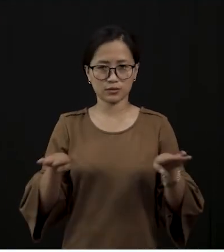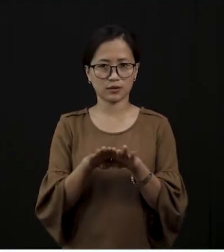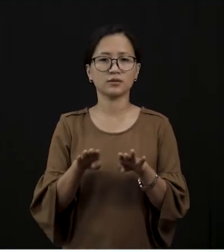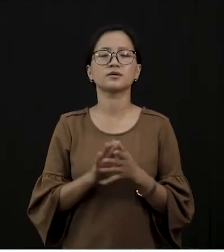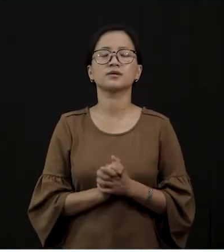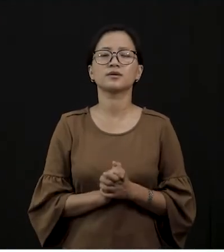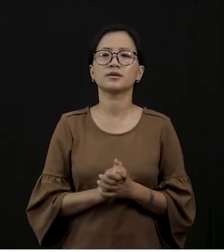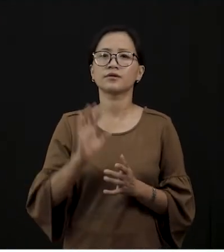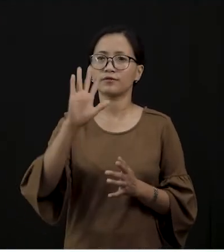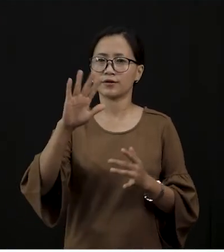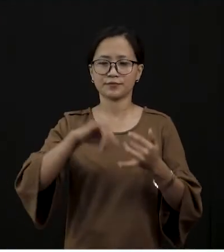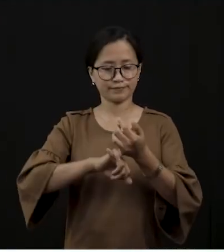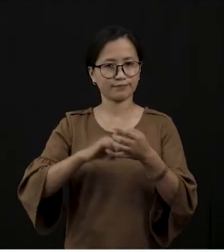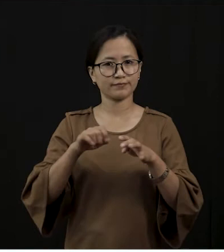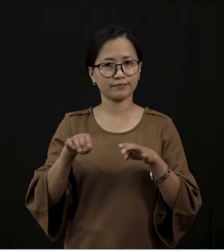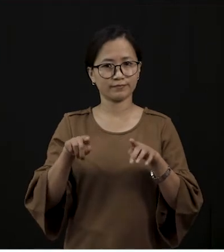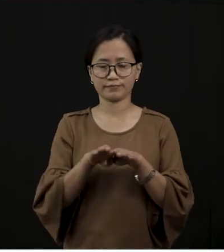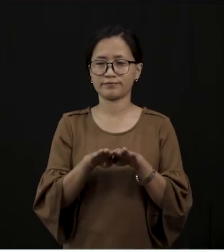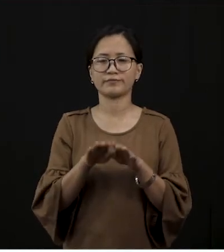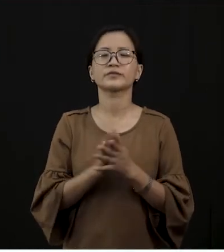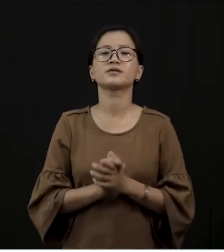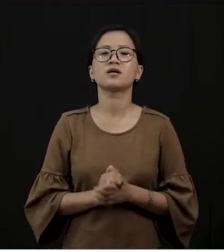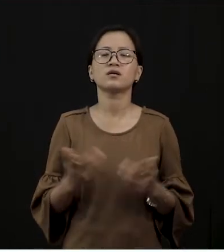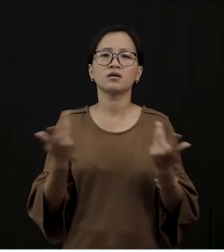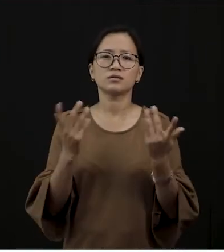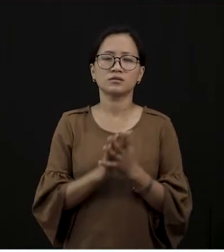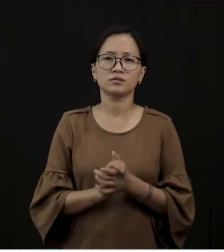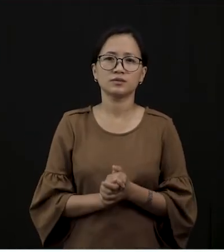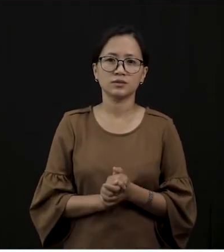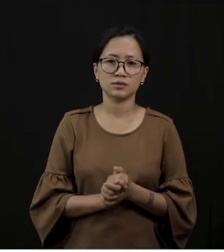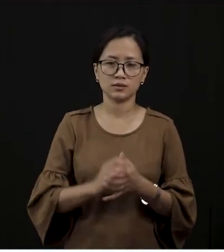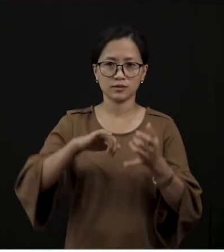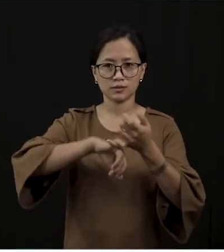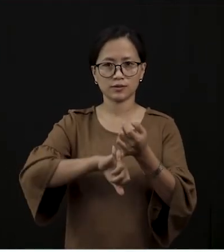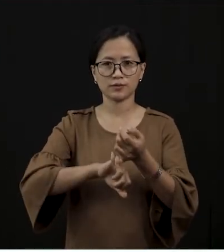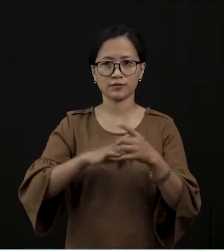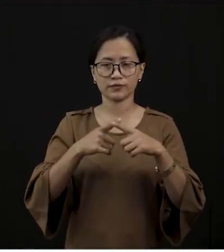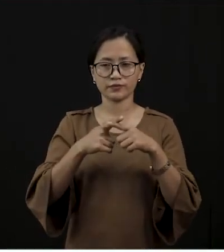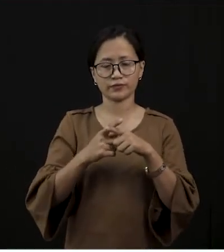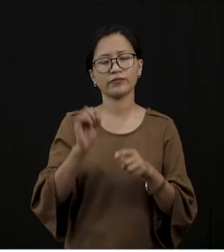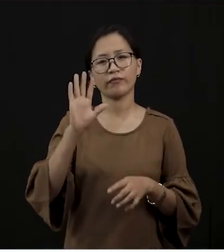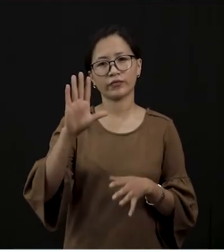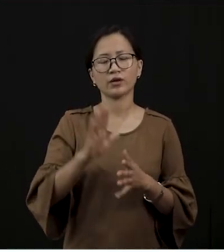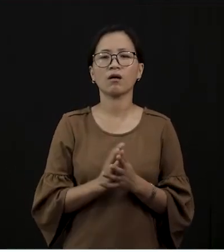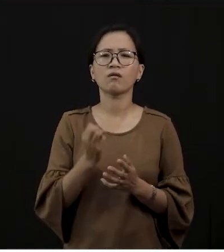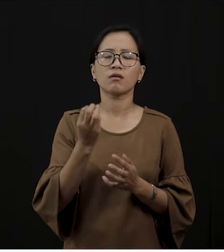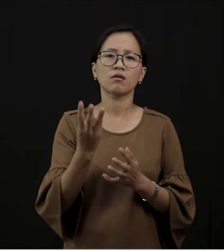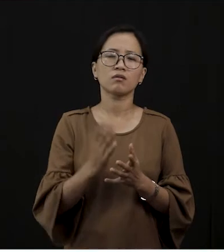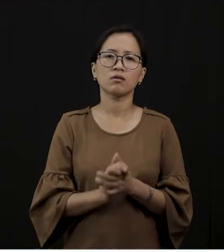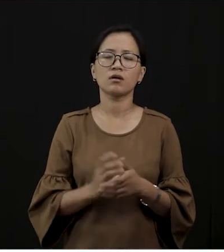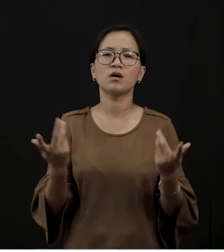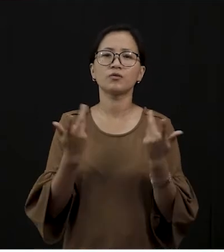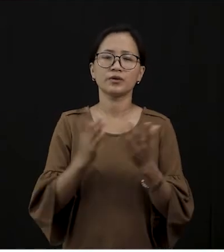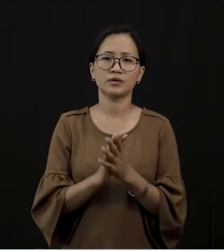4, 5. 5 Sundays. How many Saturdays? 5 Saturdays. Then tell me how many